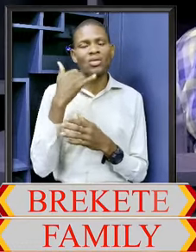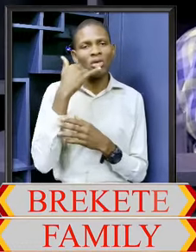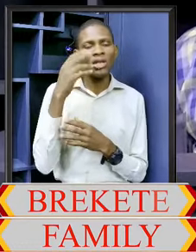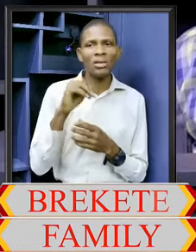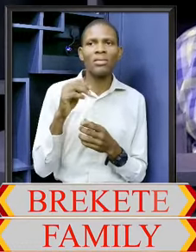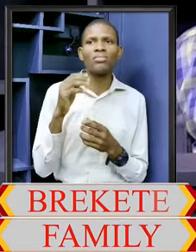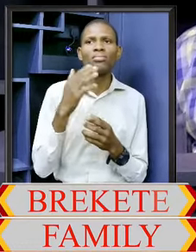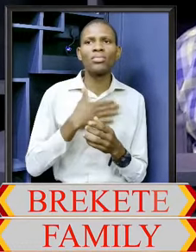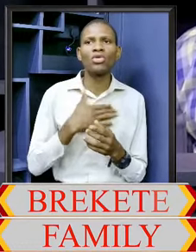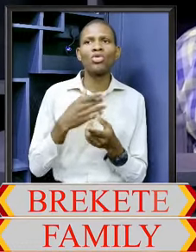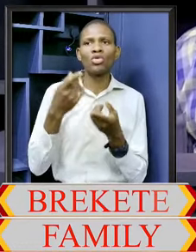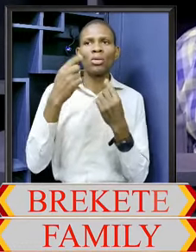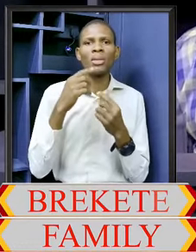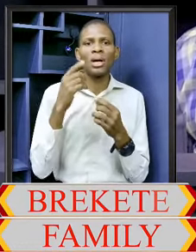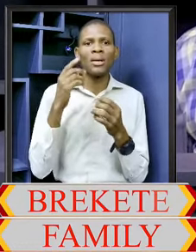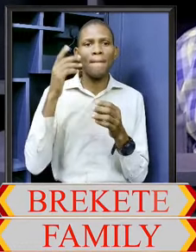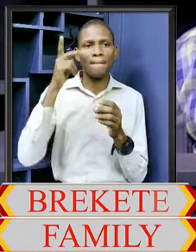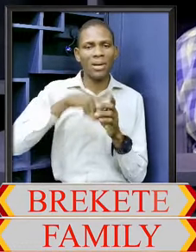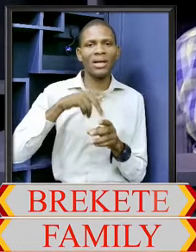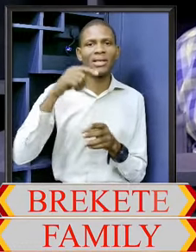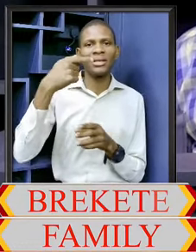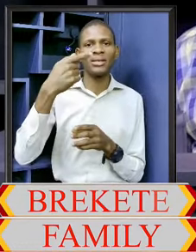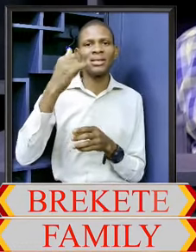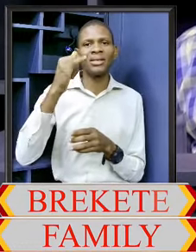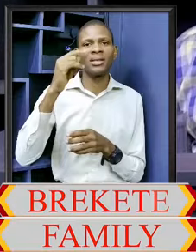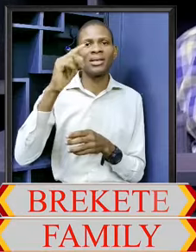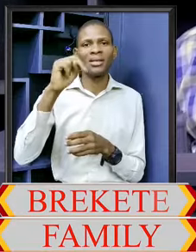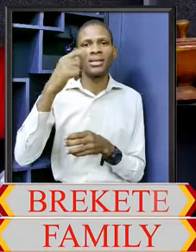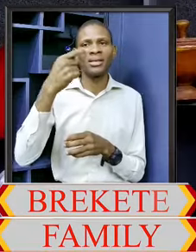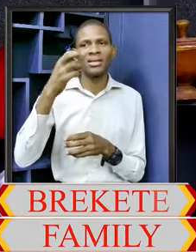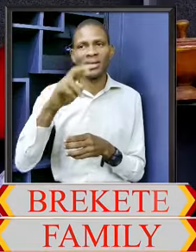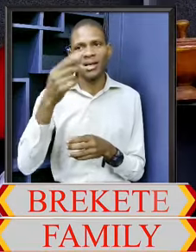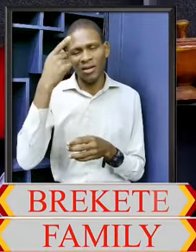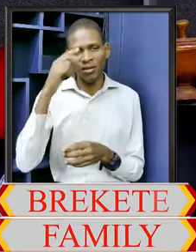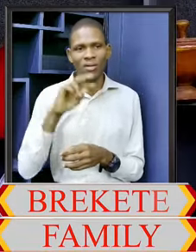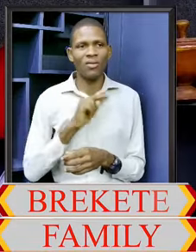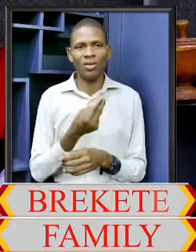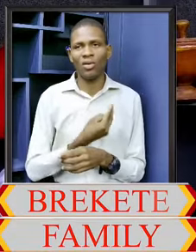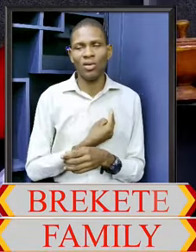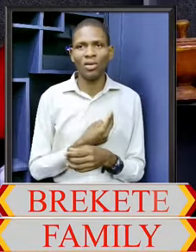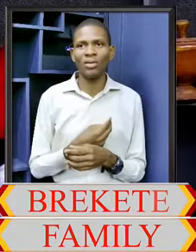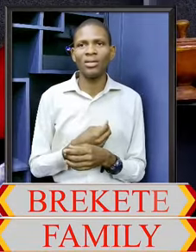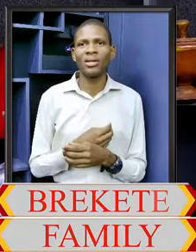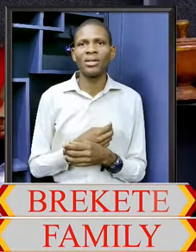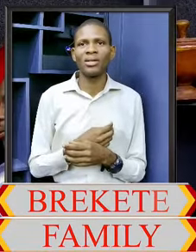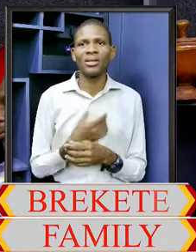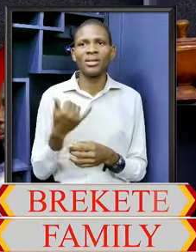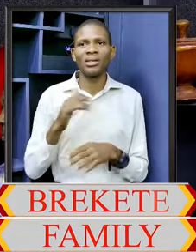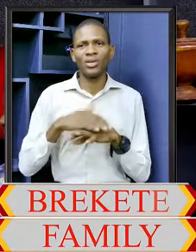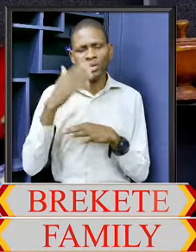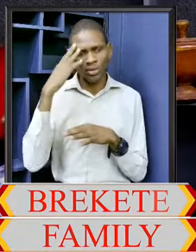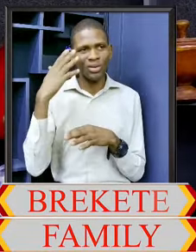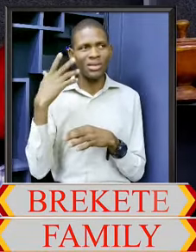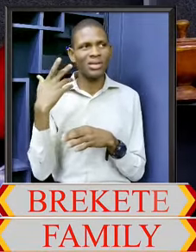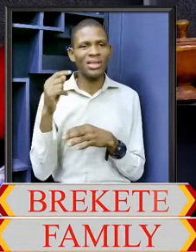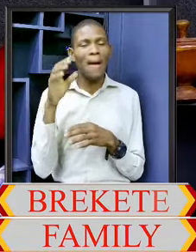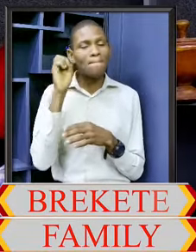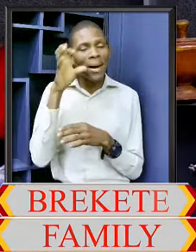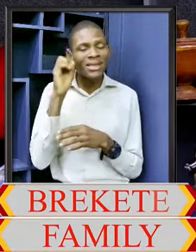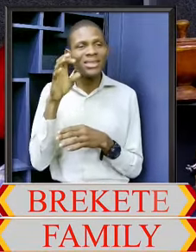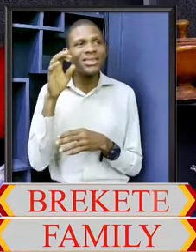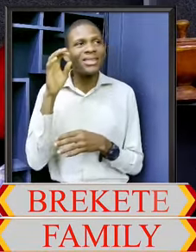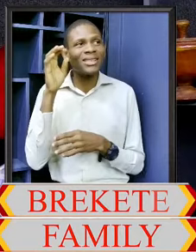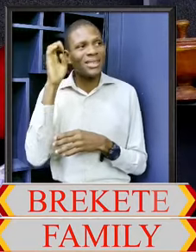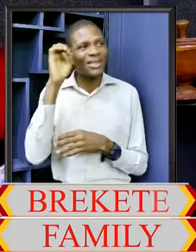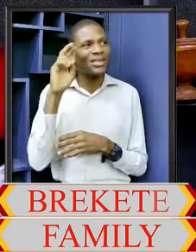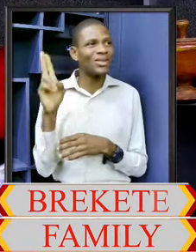him, please, can you come and plant ginger for us? I not be even to sell again. No. He said, they don't know the magic, say, nah. They don't know, say, the thing